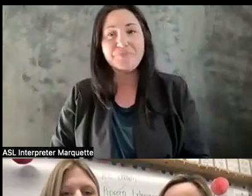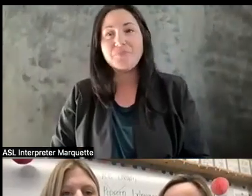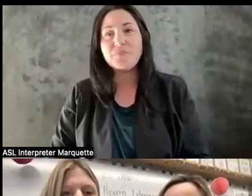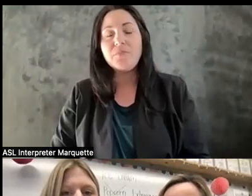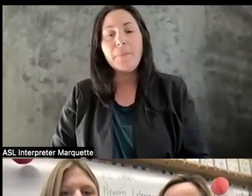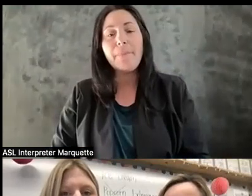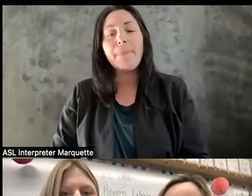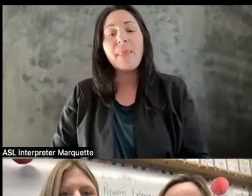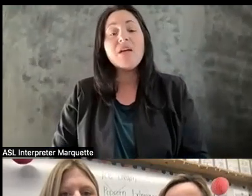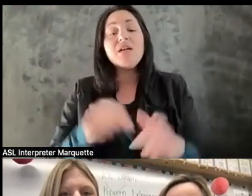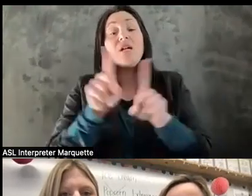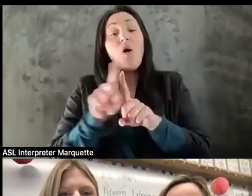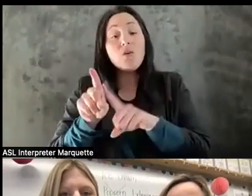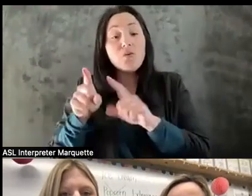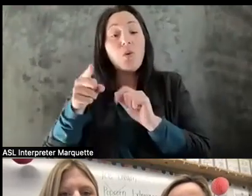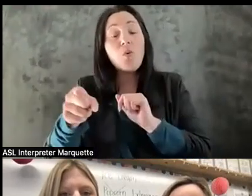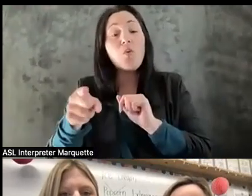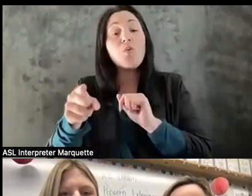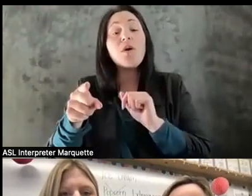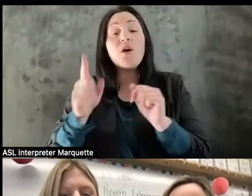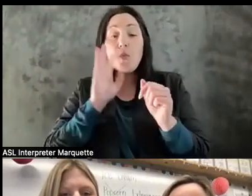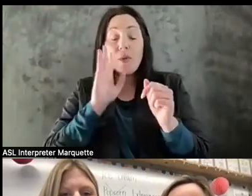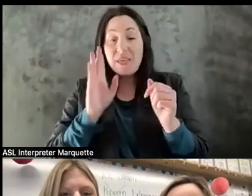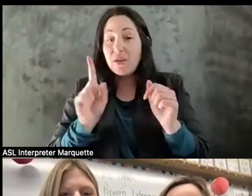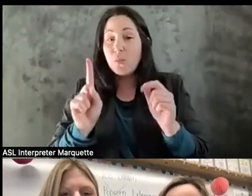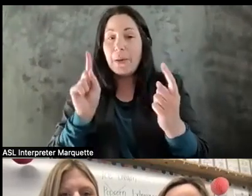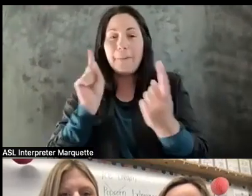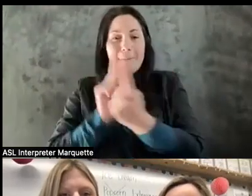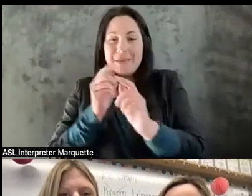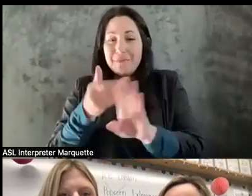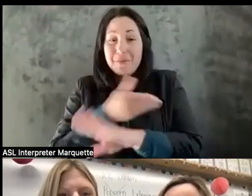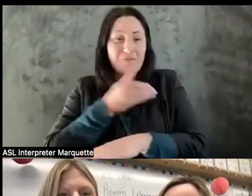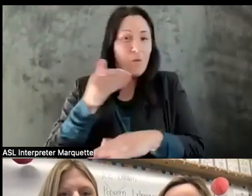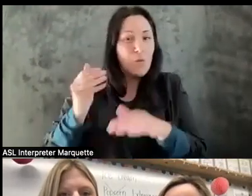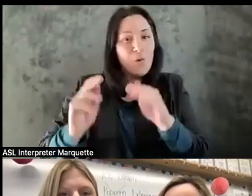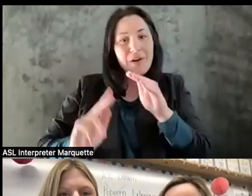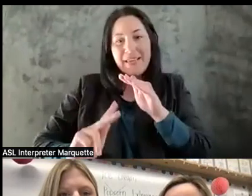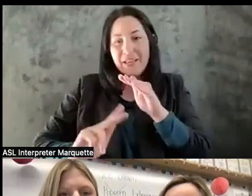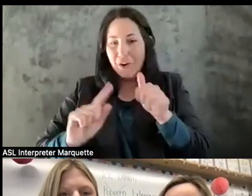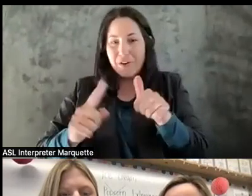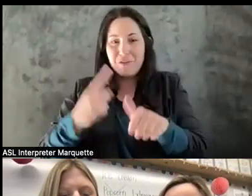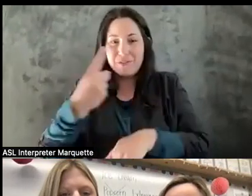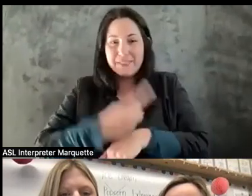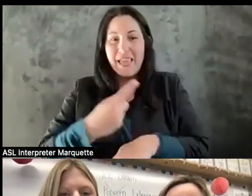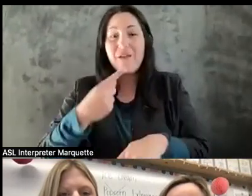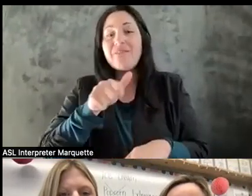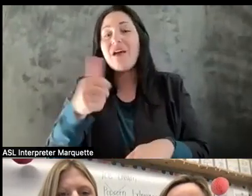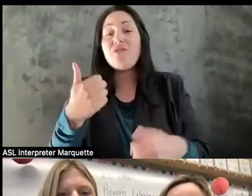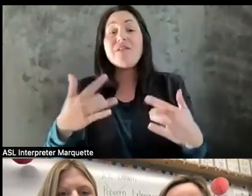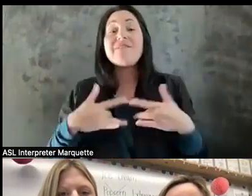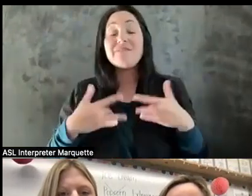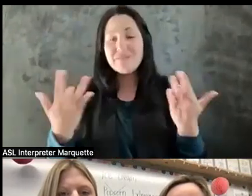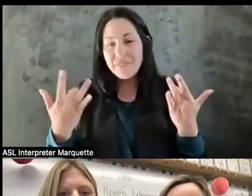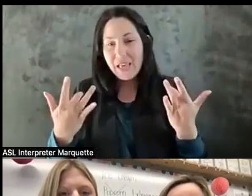have some opportunities to meet you prior to the first day of kindergarten. We will have an event